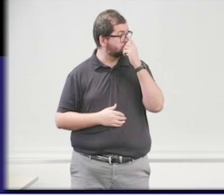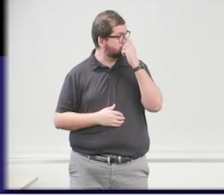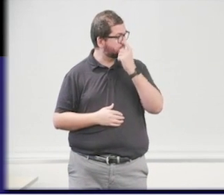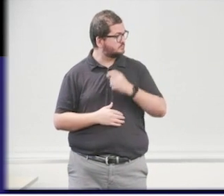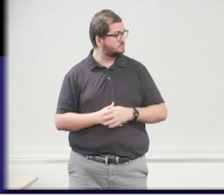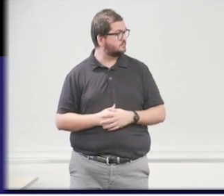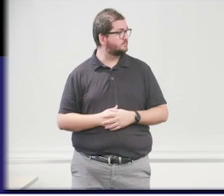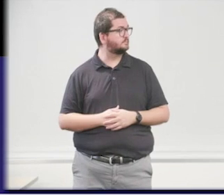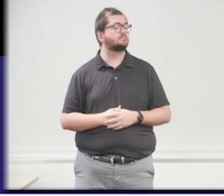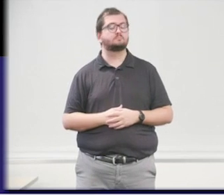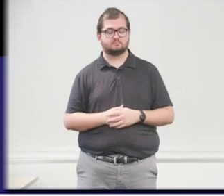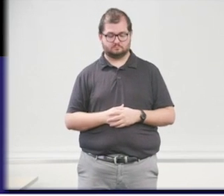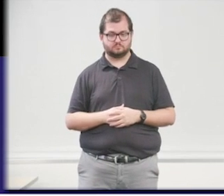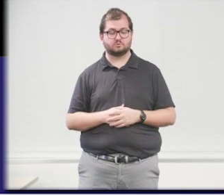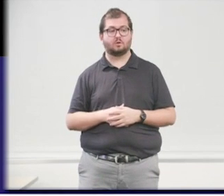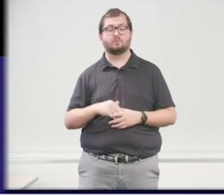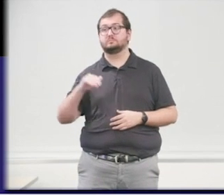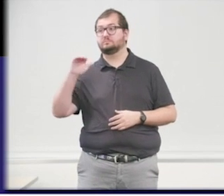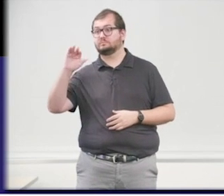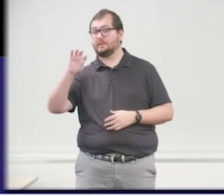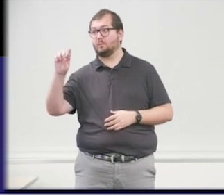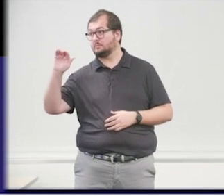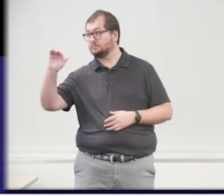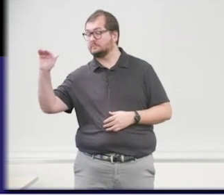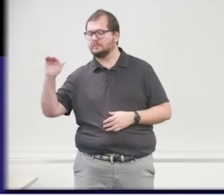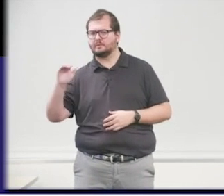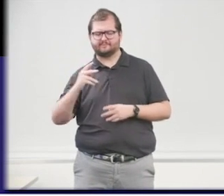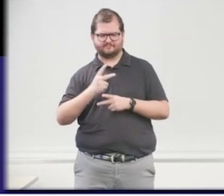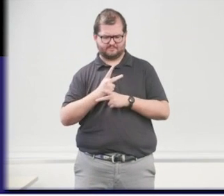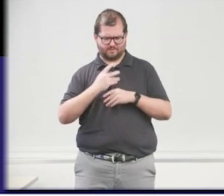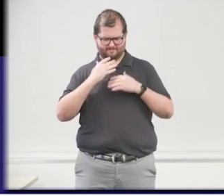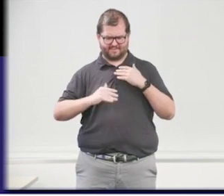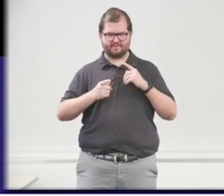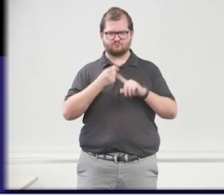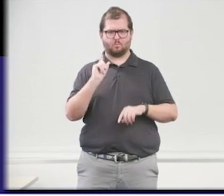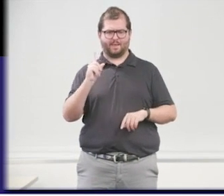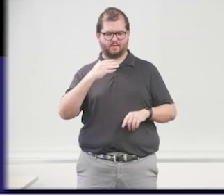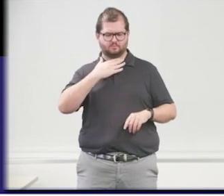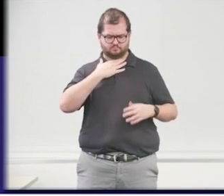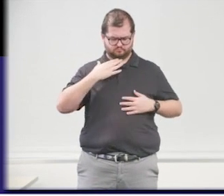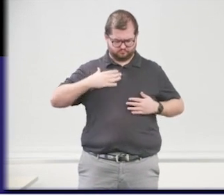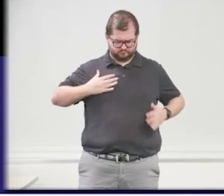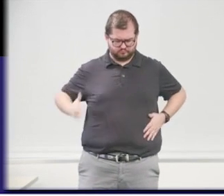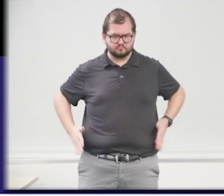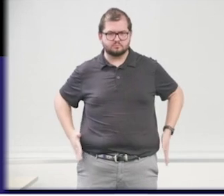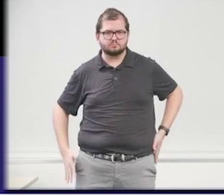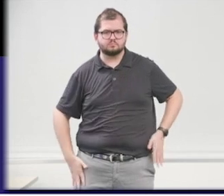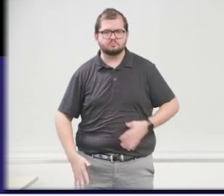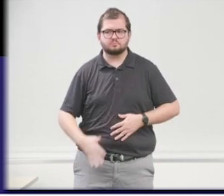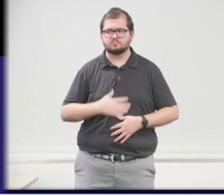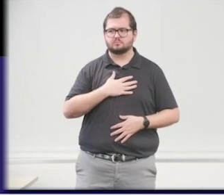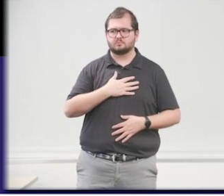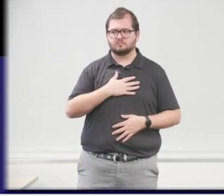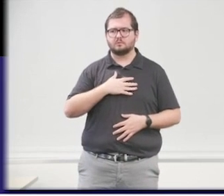So alert 911, figure out where that bleeding is coming from, and then put some sort